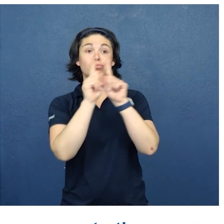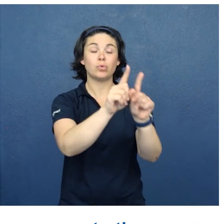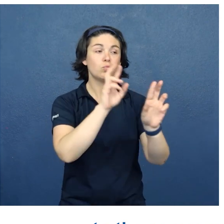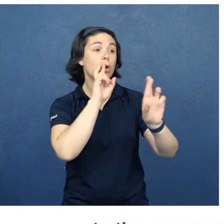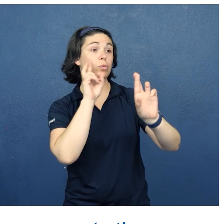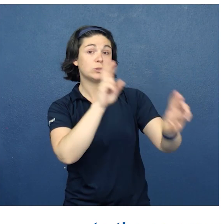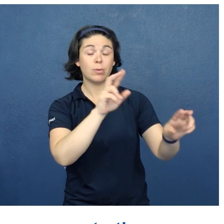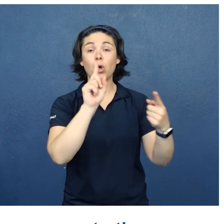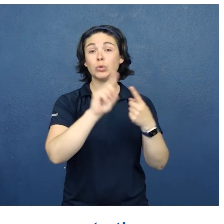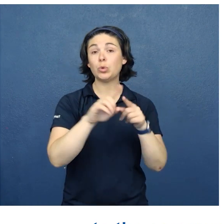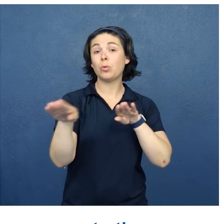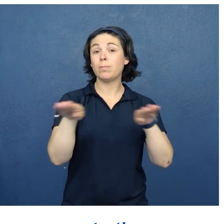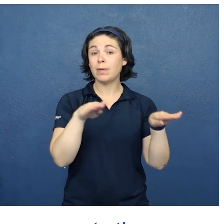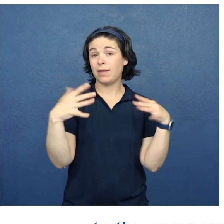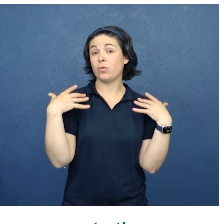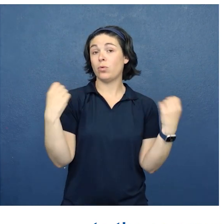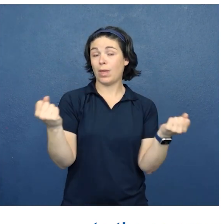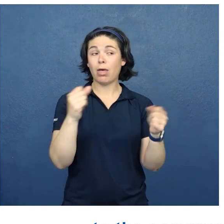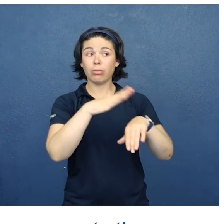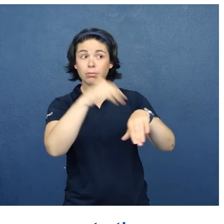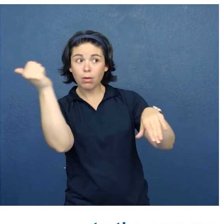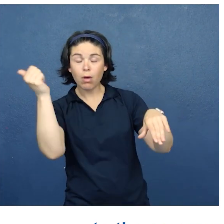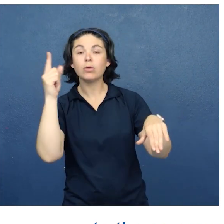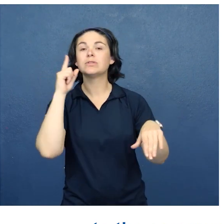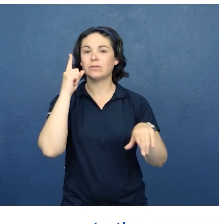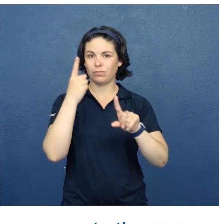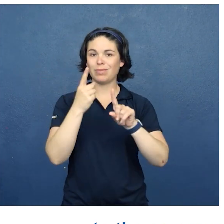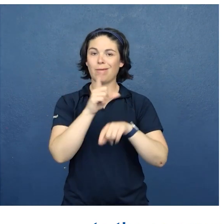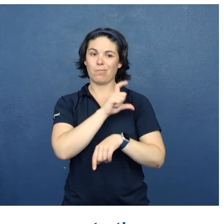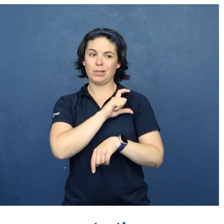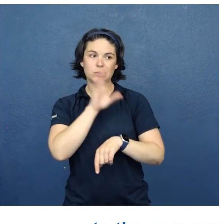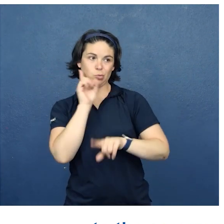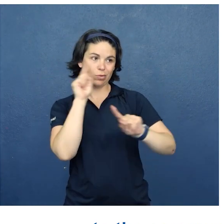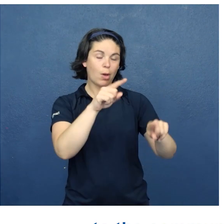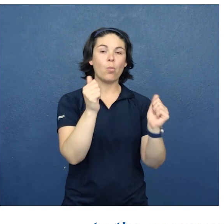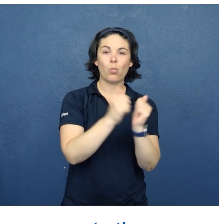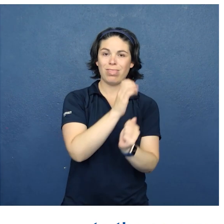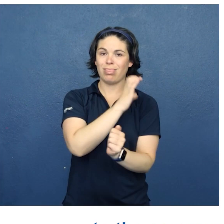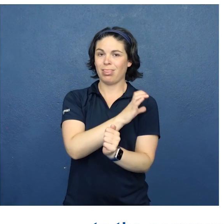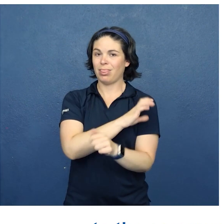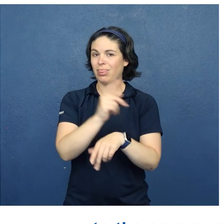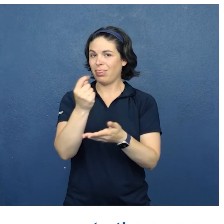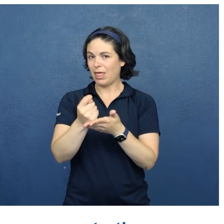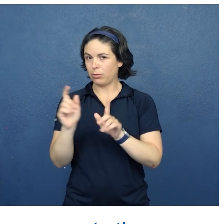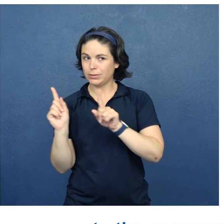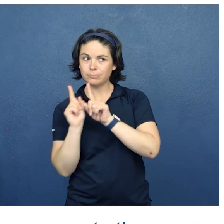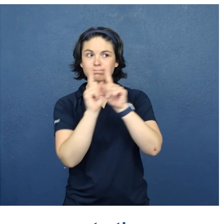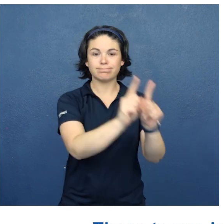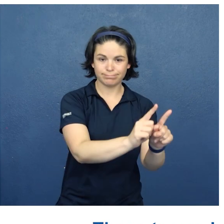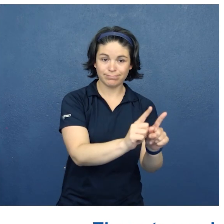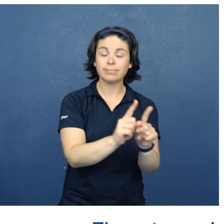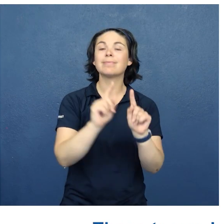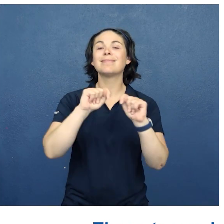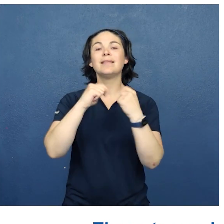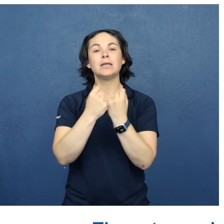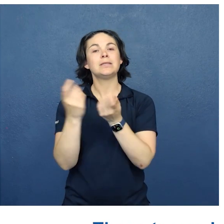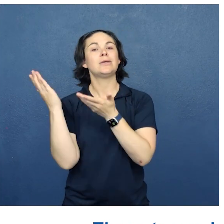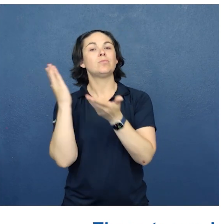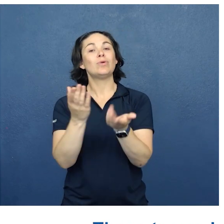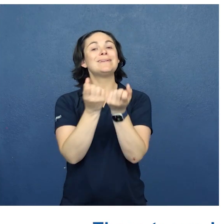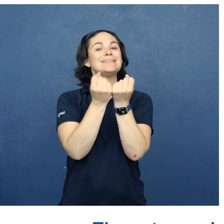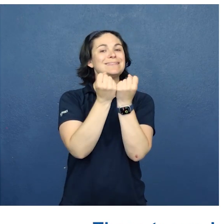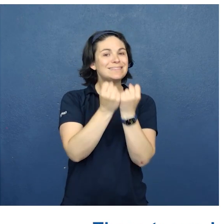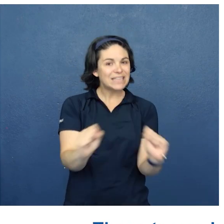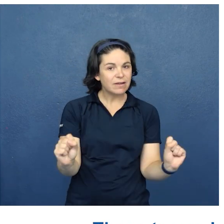the community to behavioral health-related calls that are dispatched by law enforcement. These teams bring together the safety